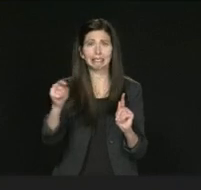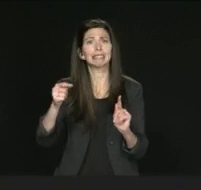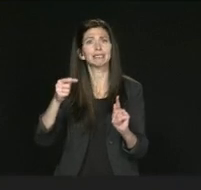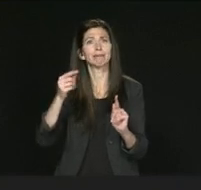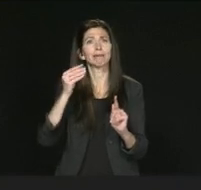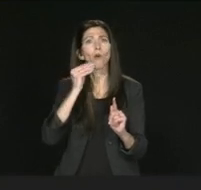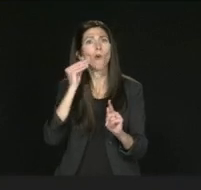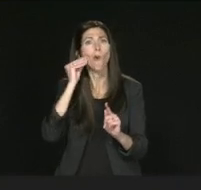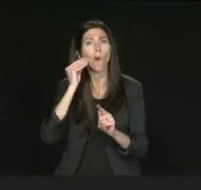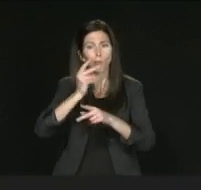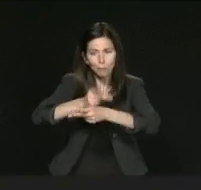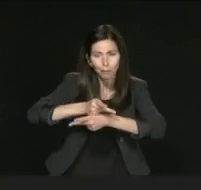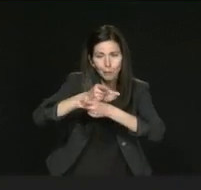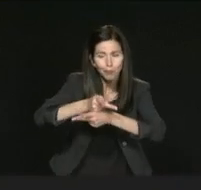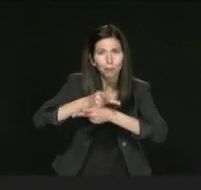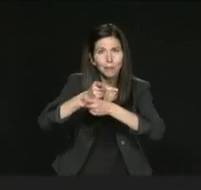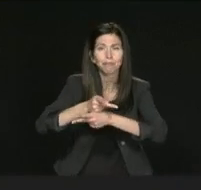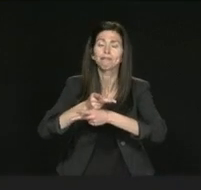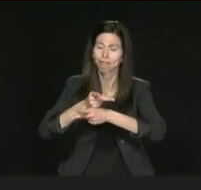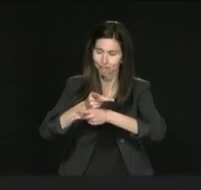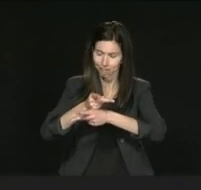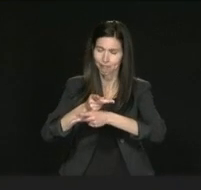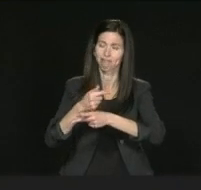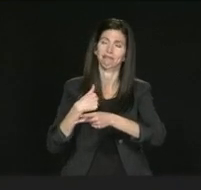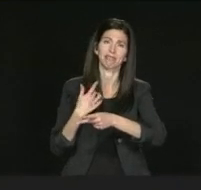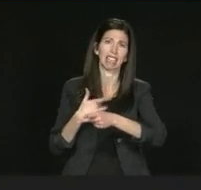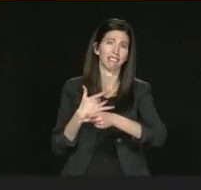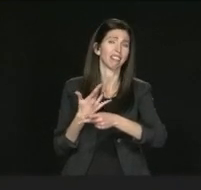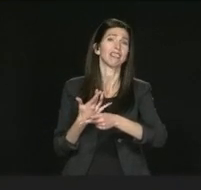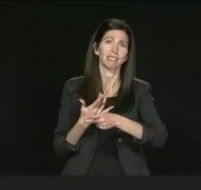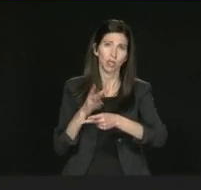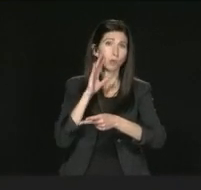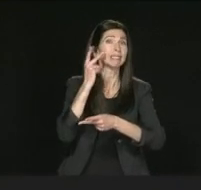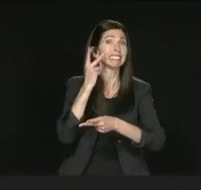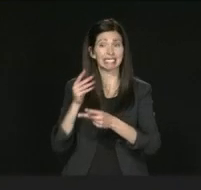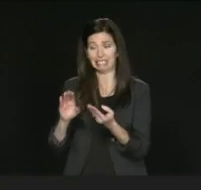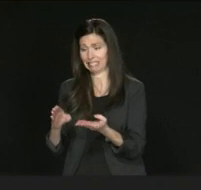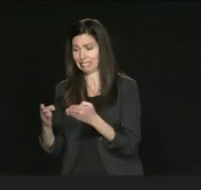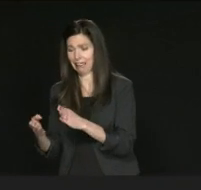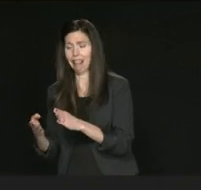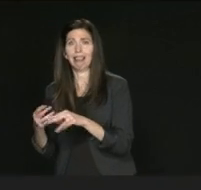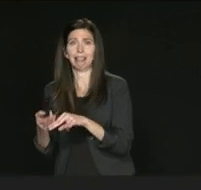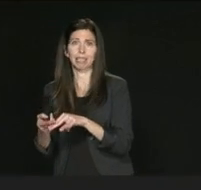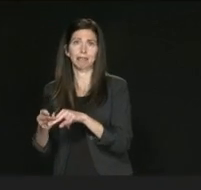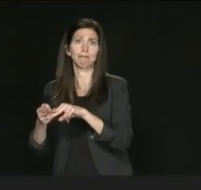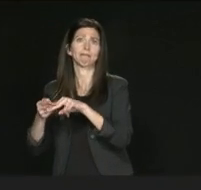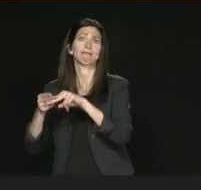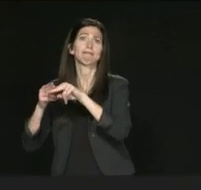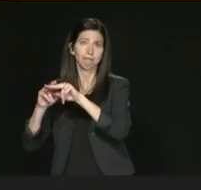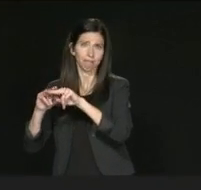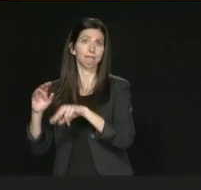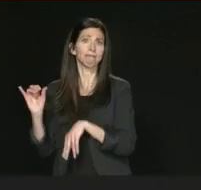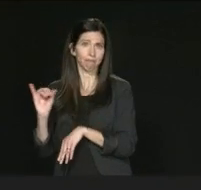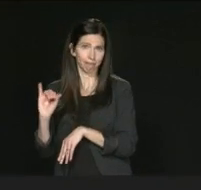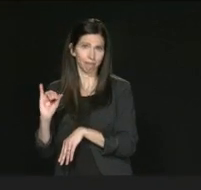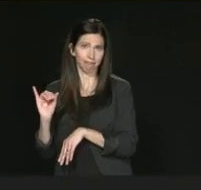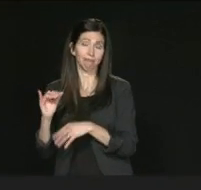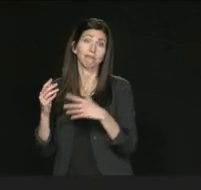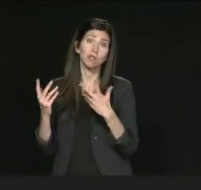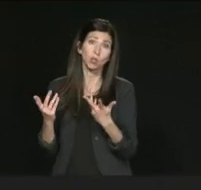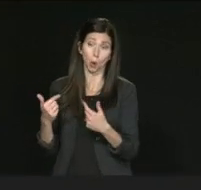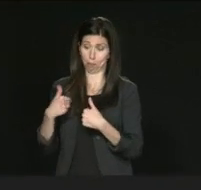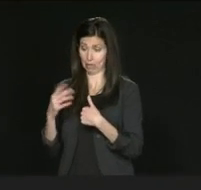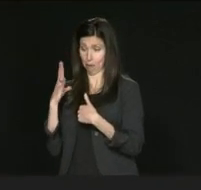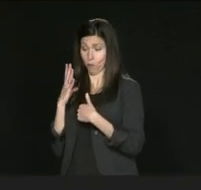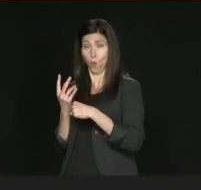deaths will continue to increase. And so the death, in terms of the number of deaths and the projections are very much, I think,